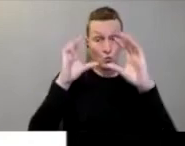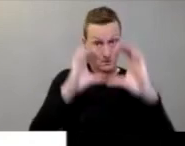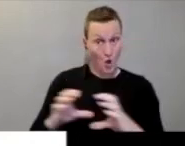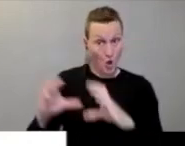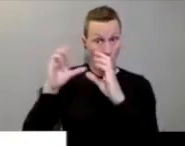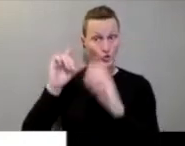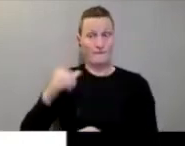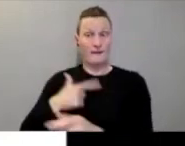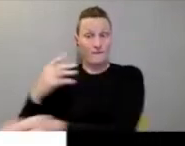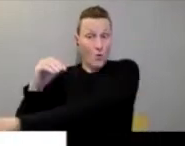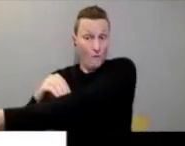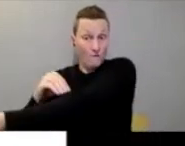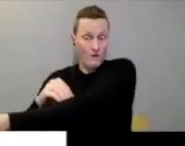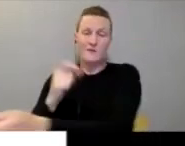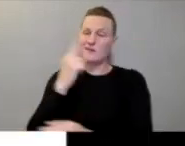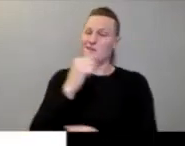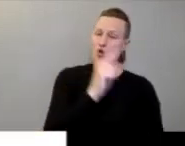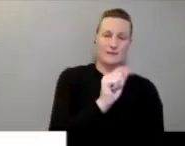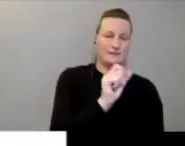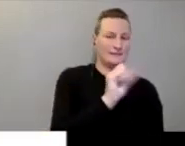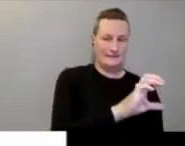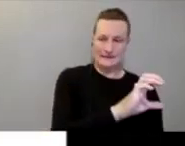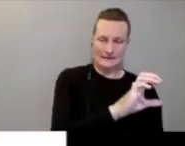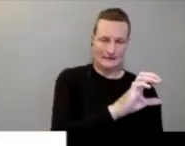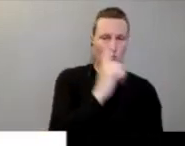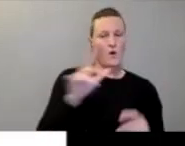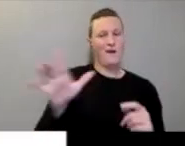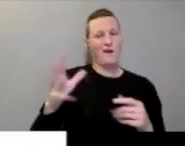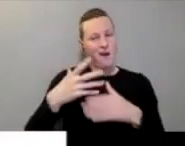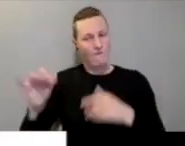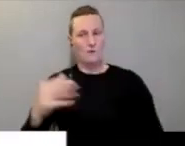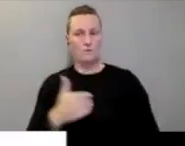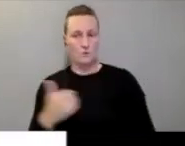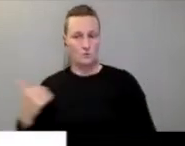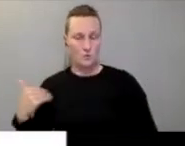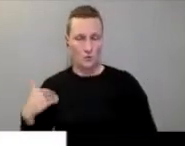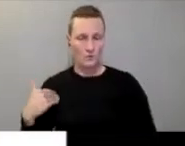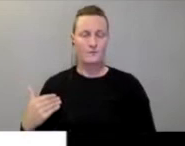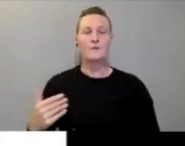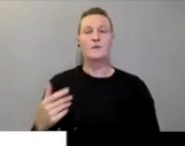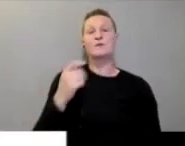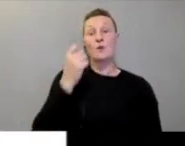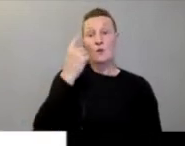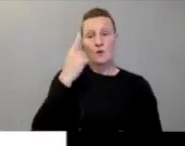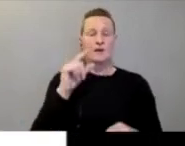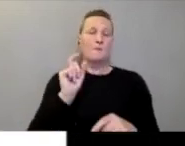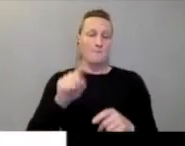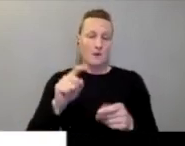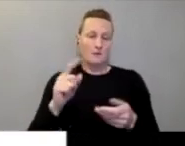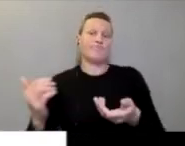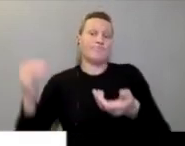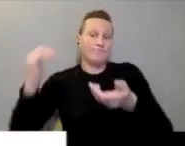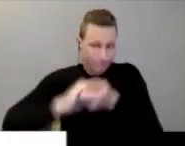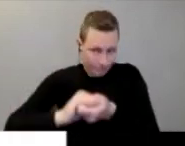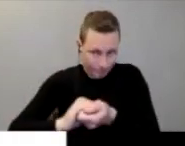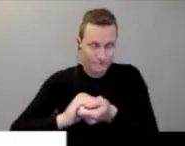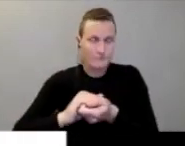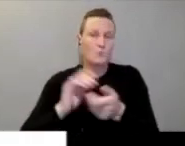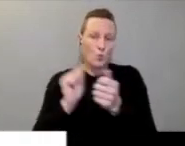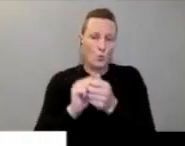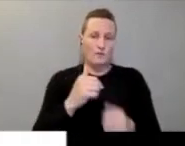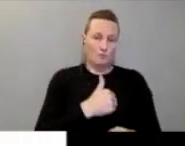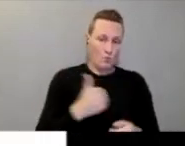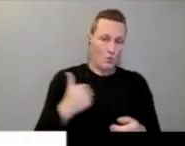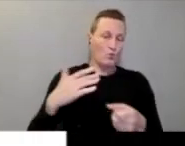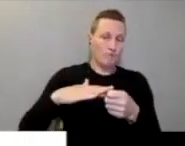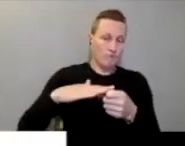for the same project to multiple funds, we'd rather fund a different artist or a different project than the same project and the same artist over and over again,